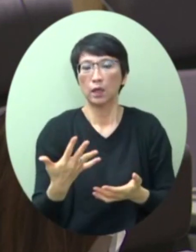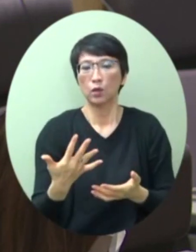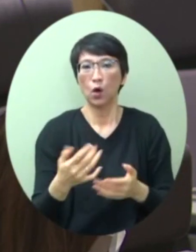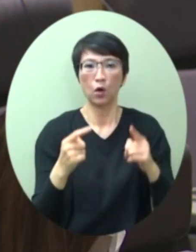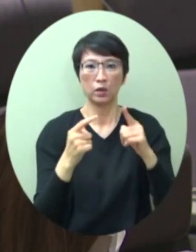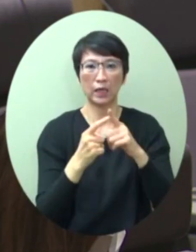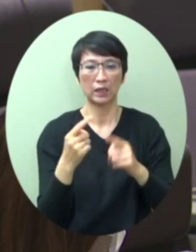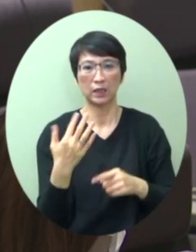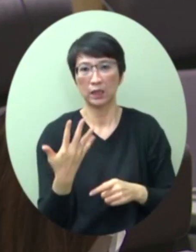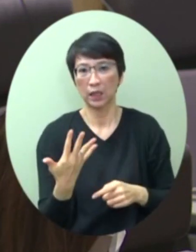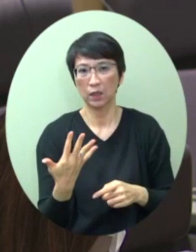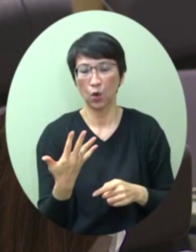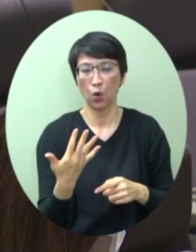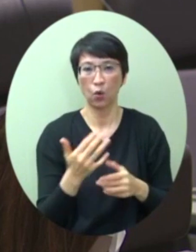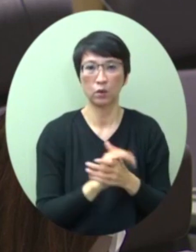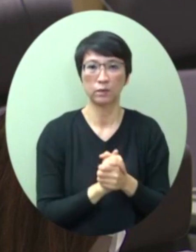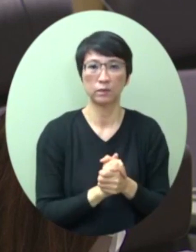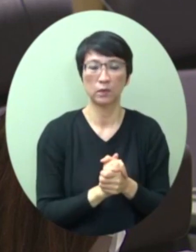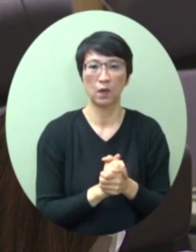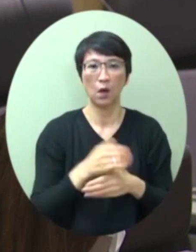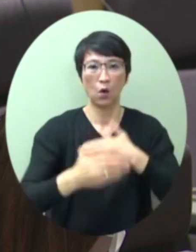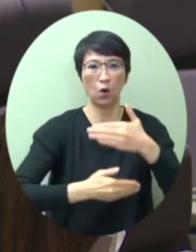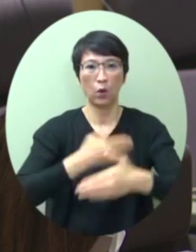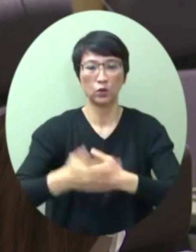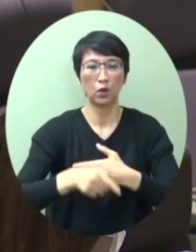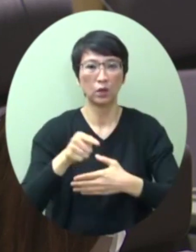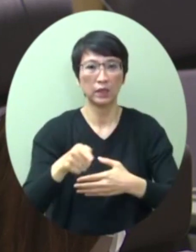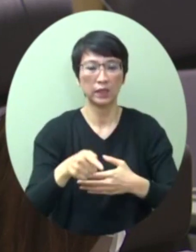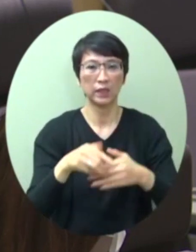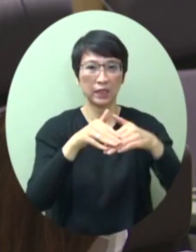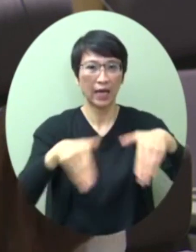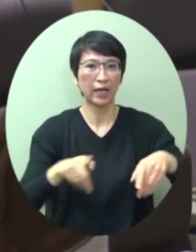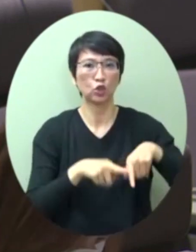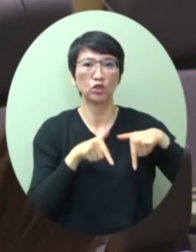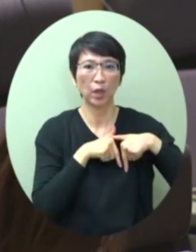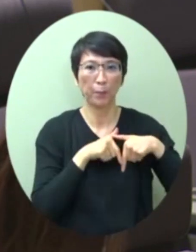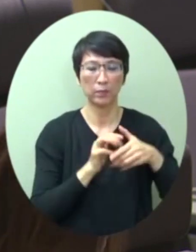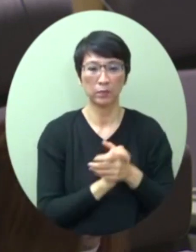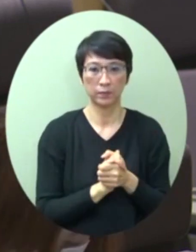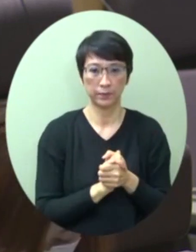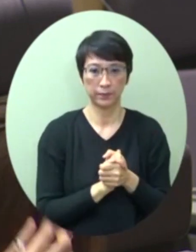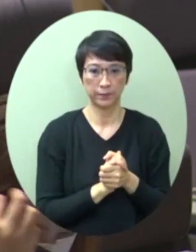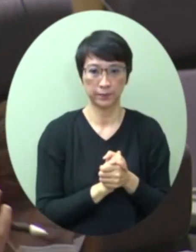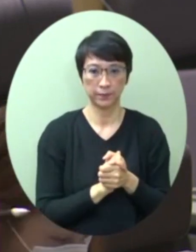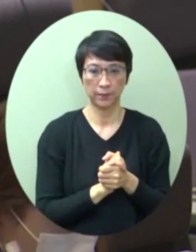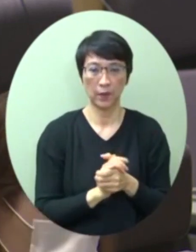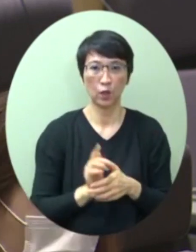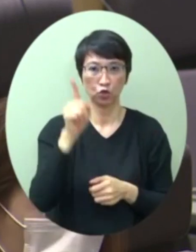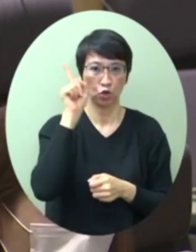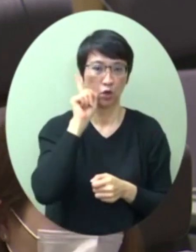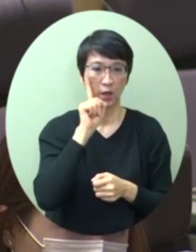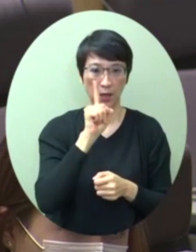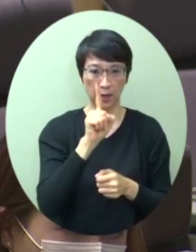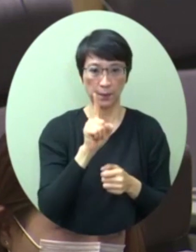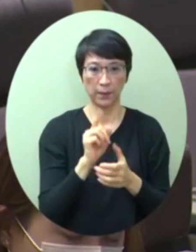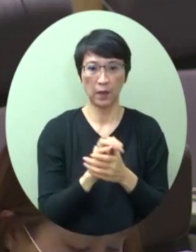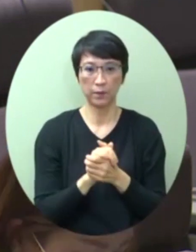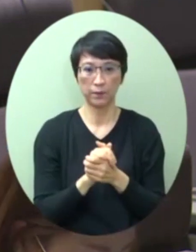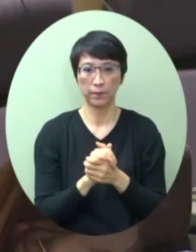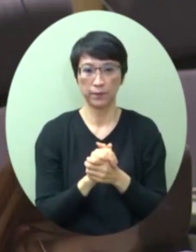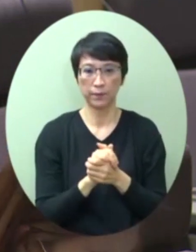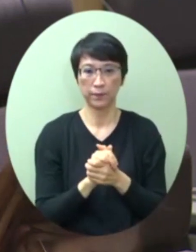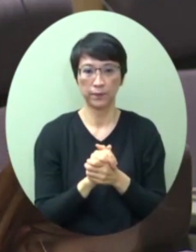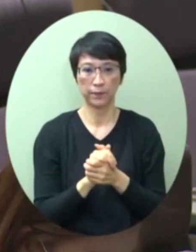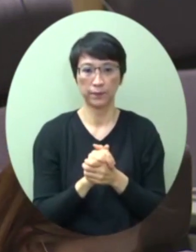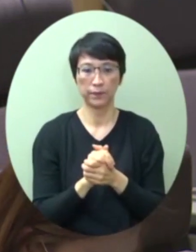last but not least do you maintain the assessment you made last week that the CE election will not be postponed is it